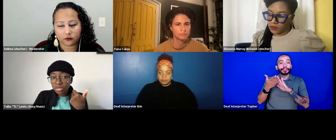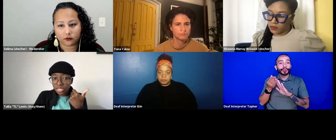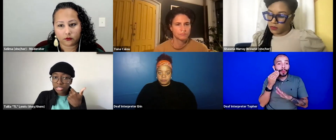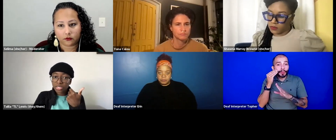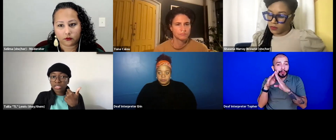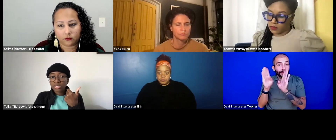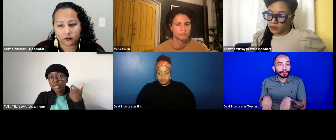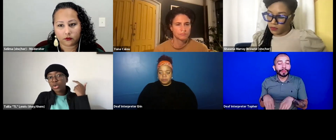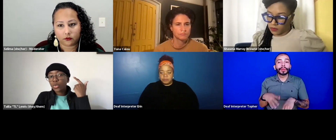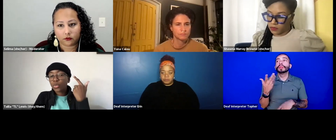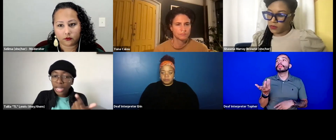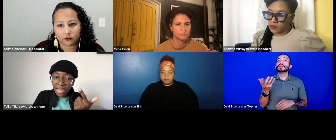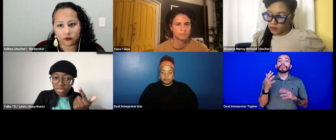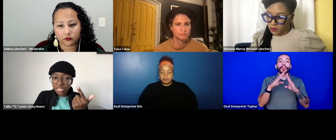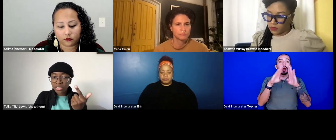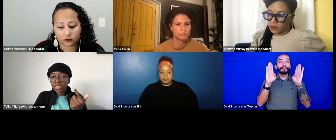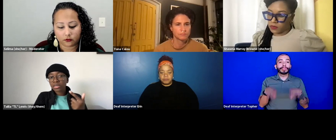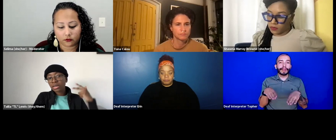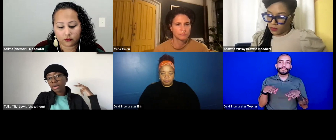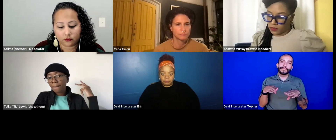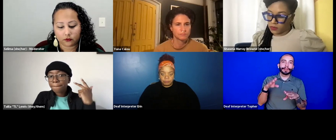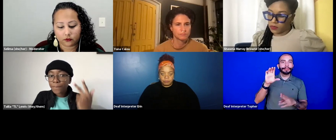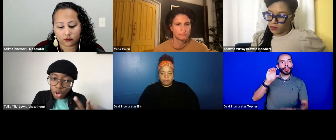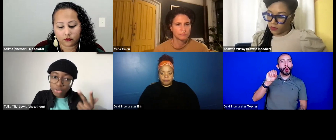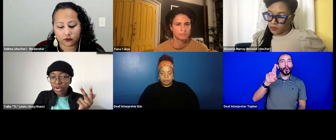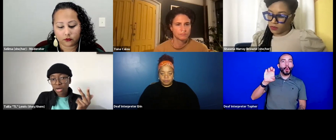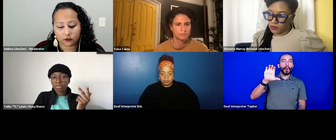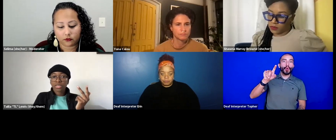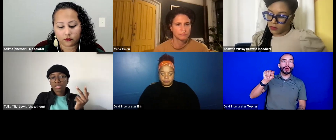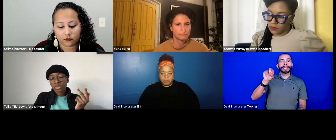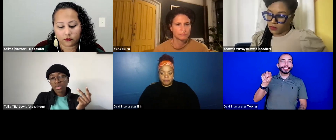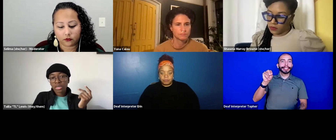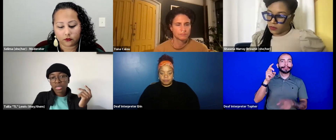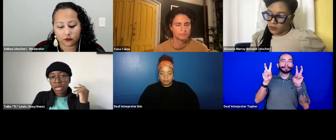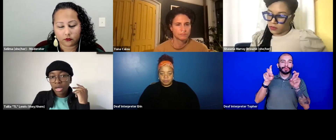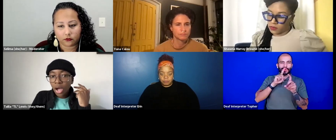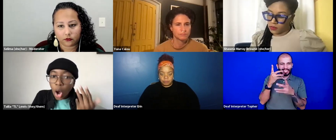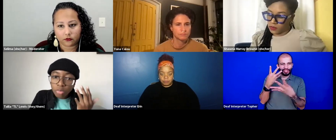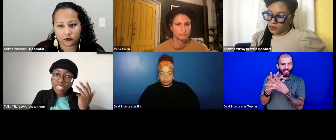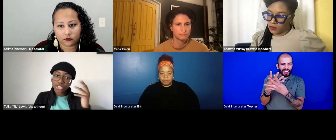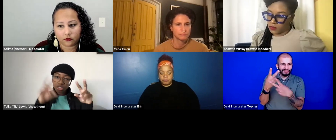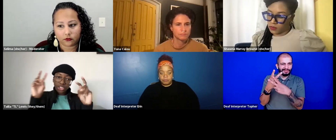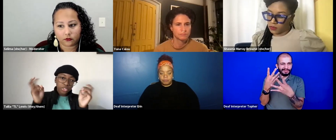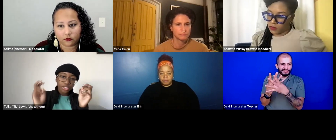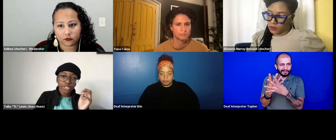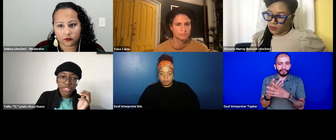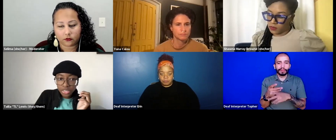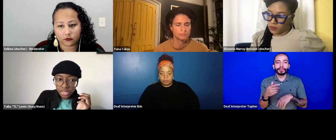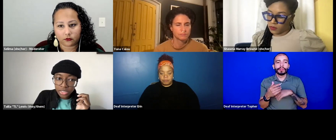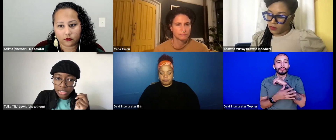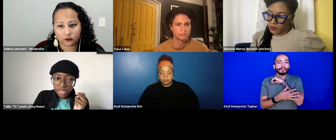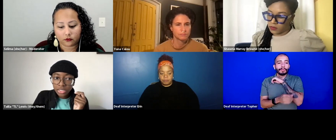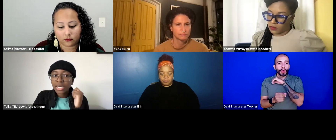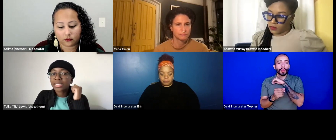poor houses, workhouses, poor farms, homeless shelters,